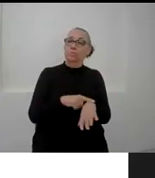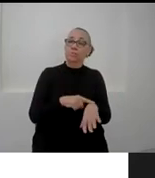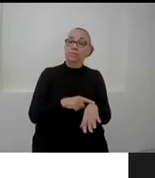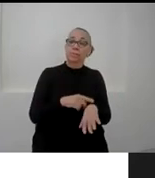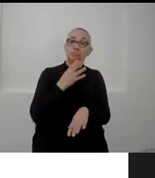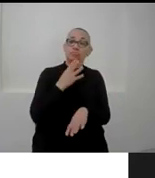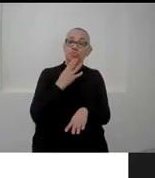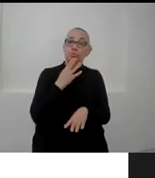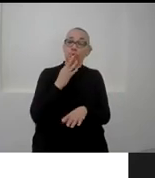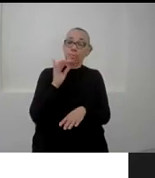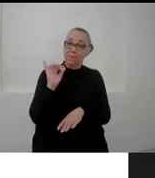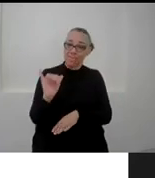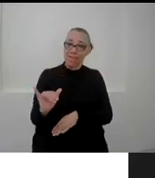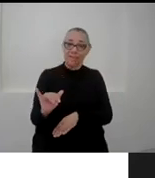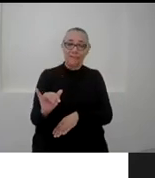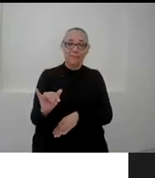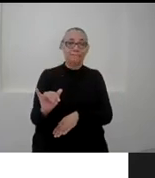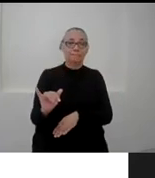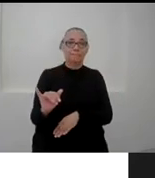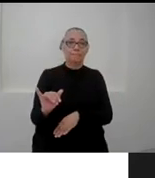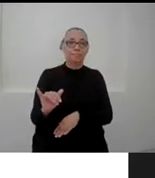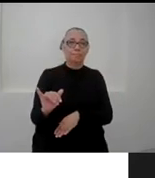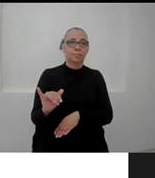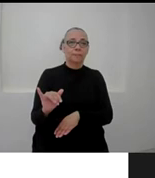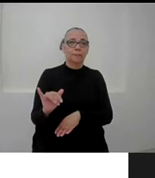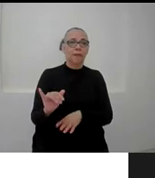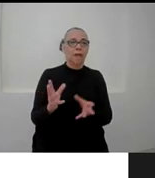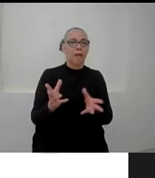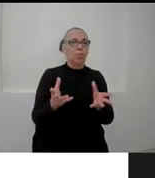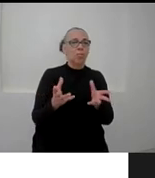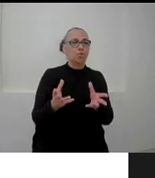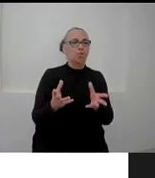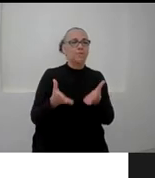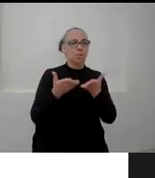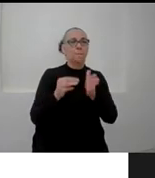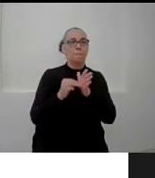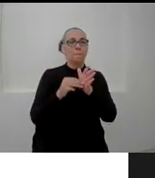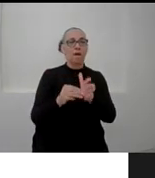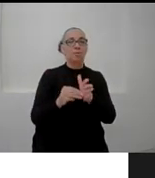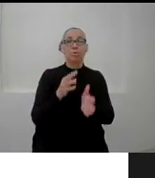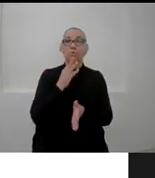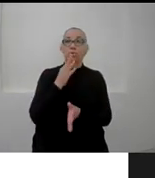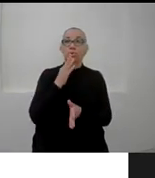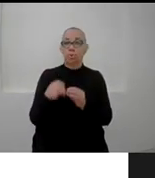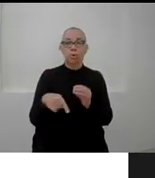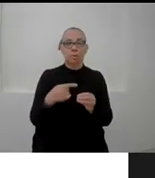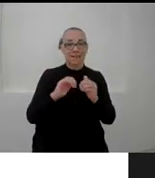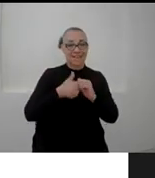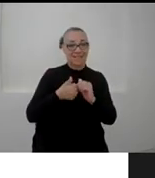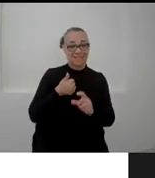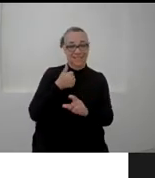that. I then want to try and present a bit of a model talking about how